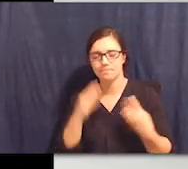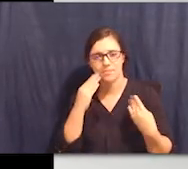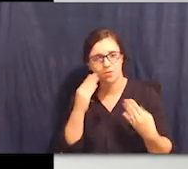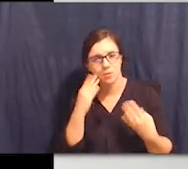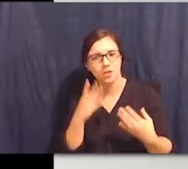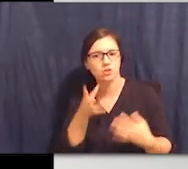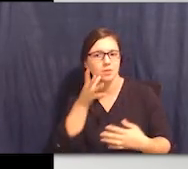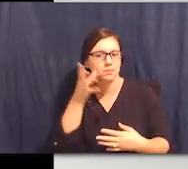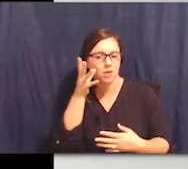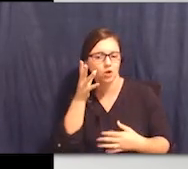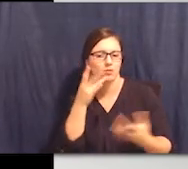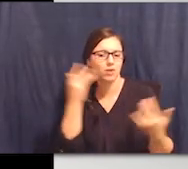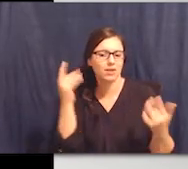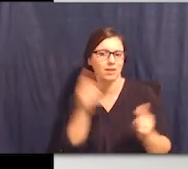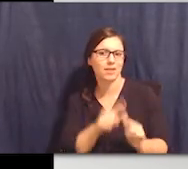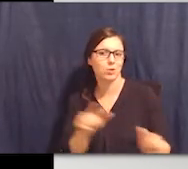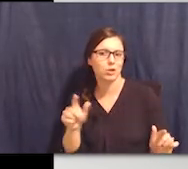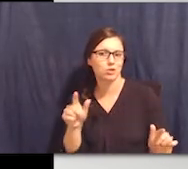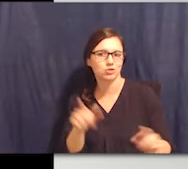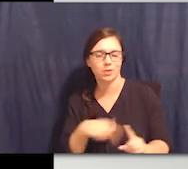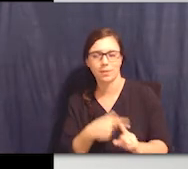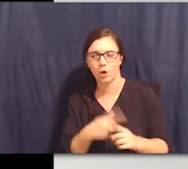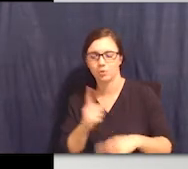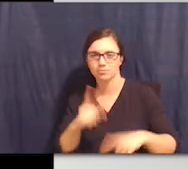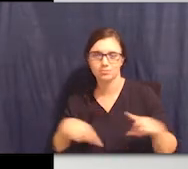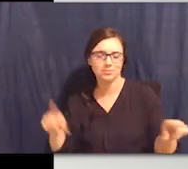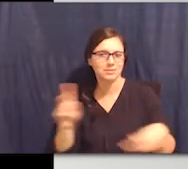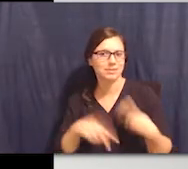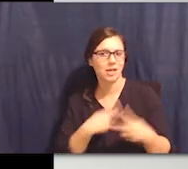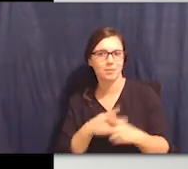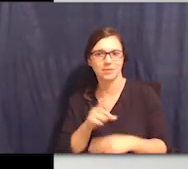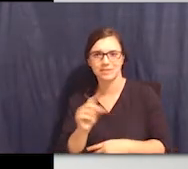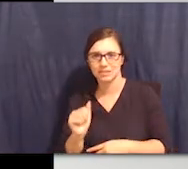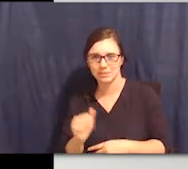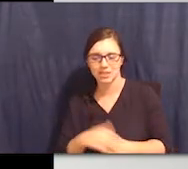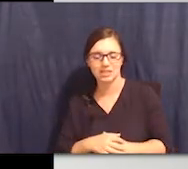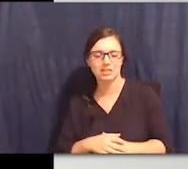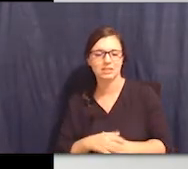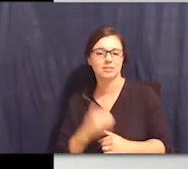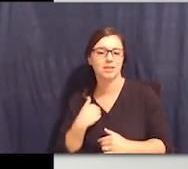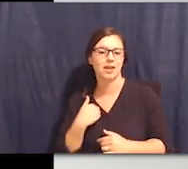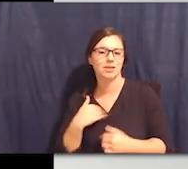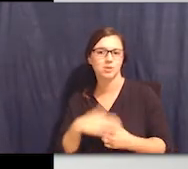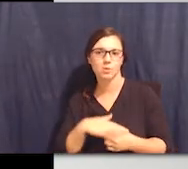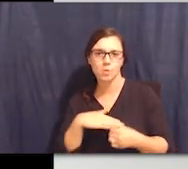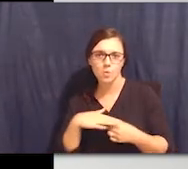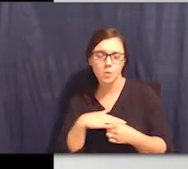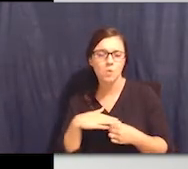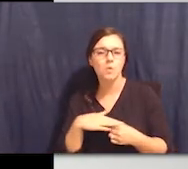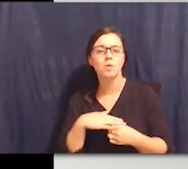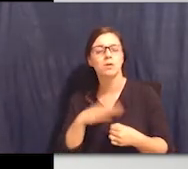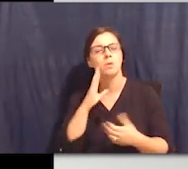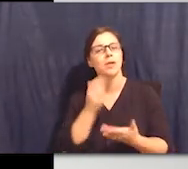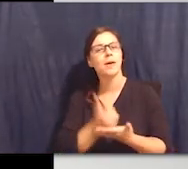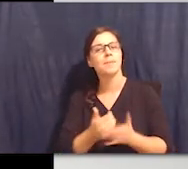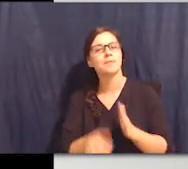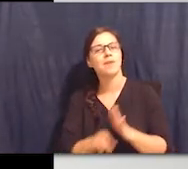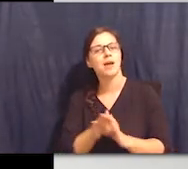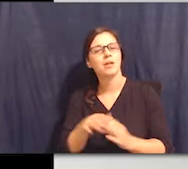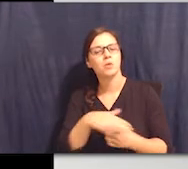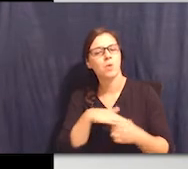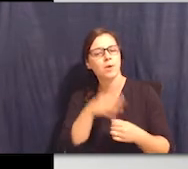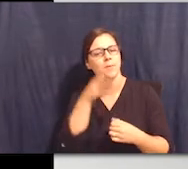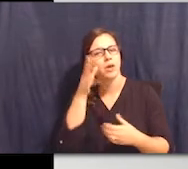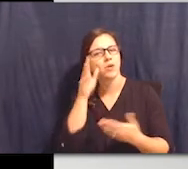information in parent friendly language about all kinds of disabilities. It has your local, it'll help you find your local